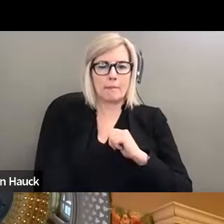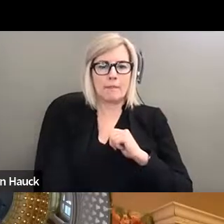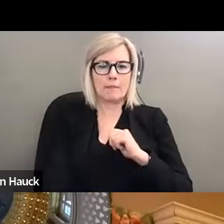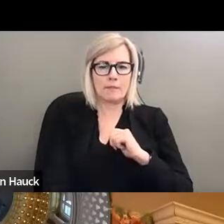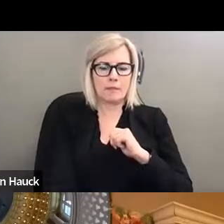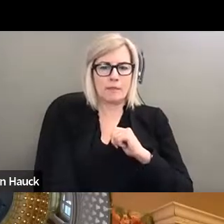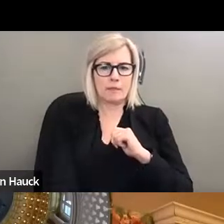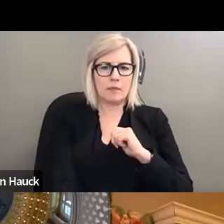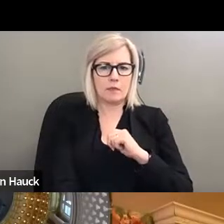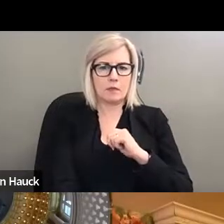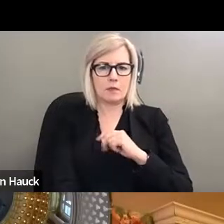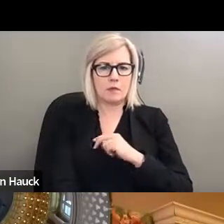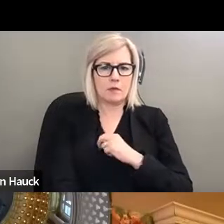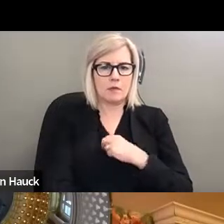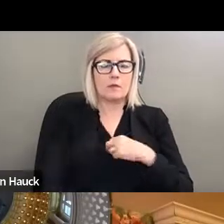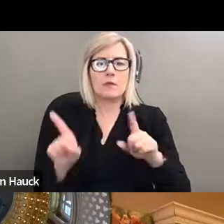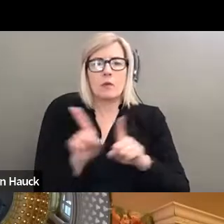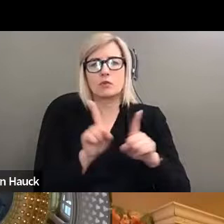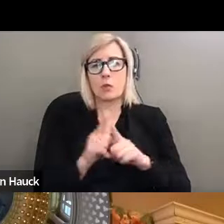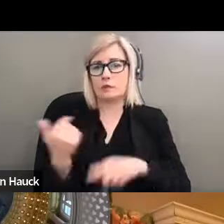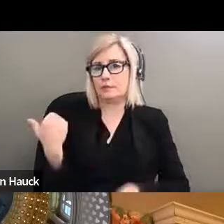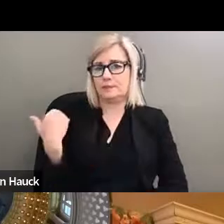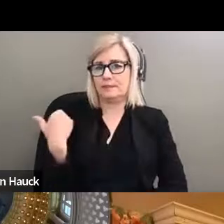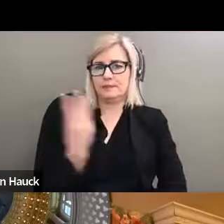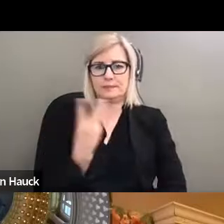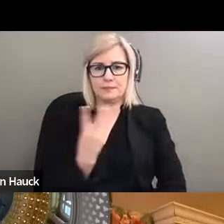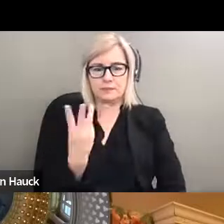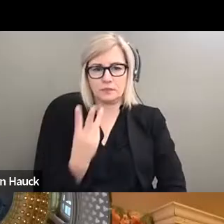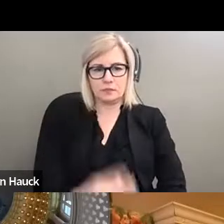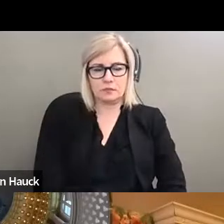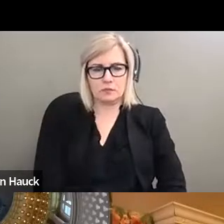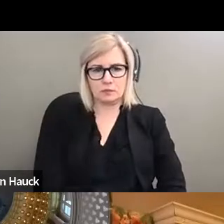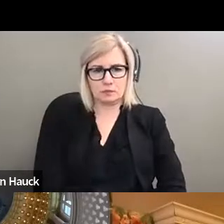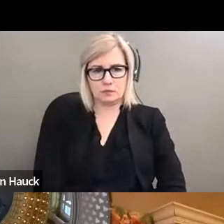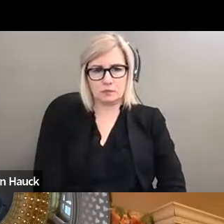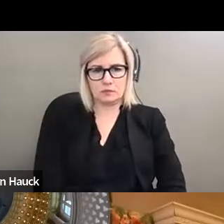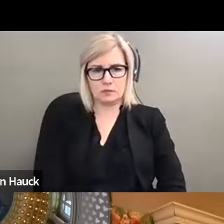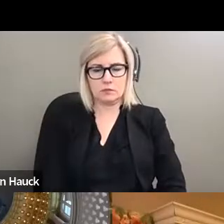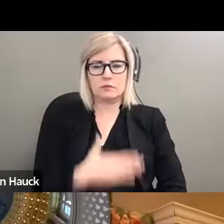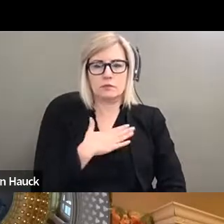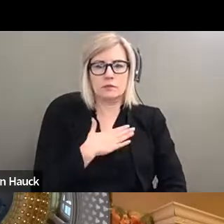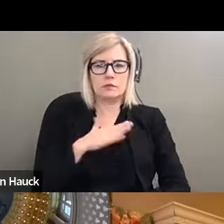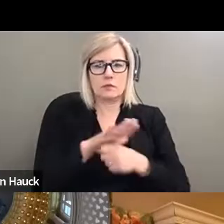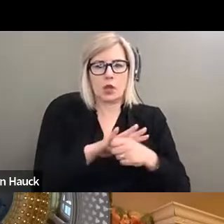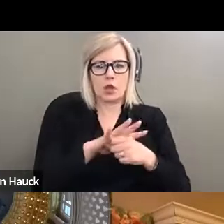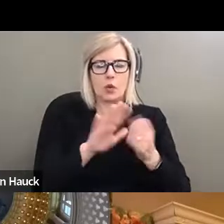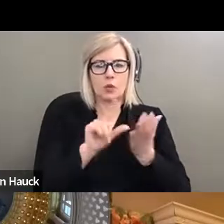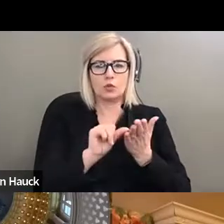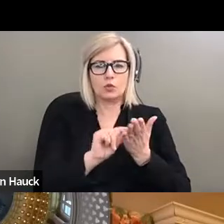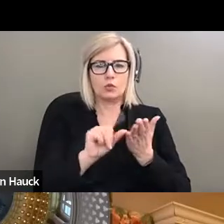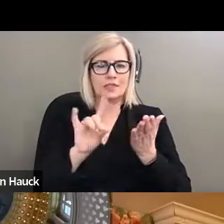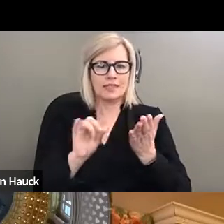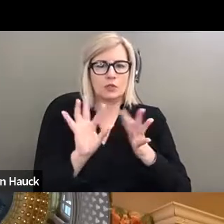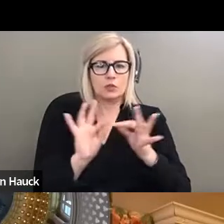Also, on a Wednesday, in my local newspaper, they did a story